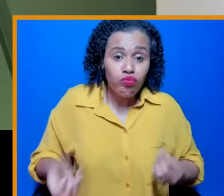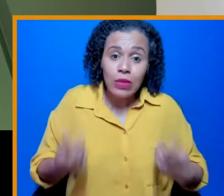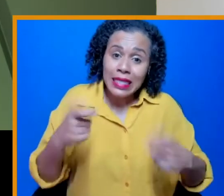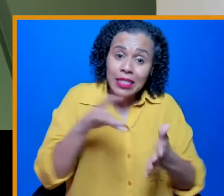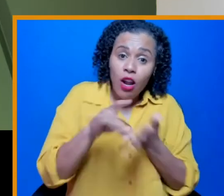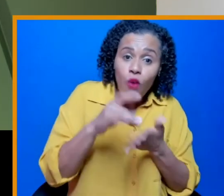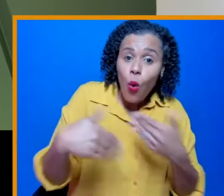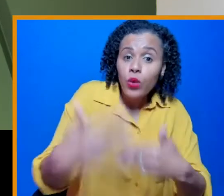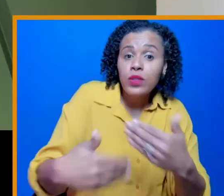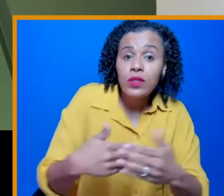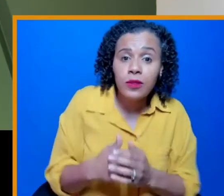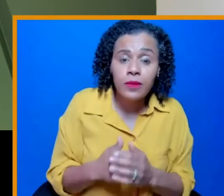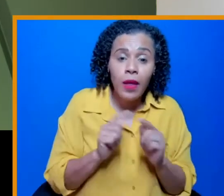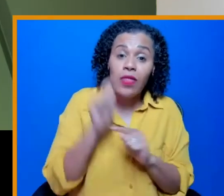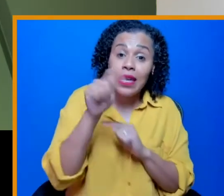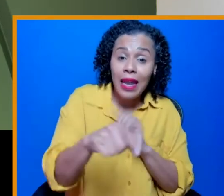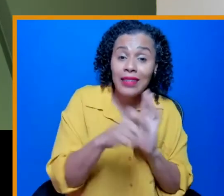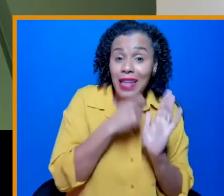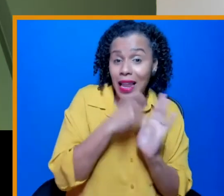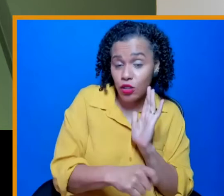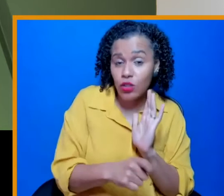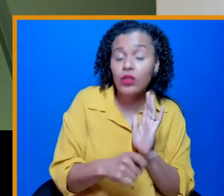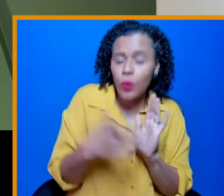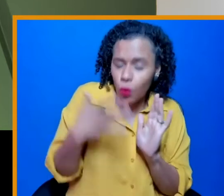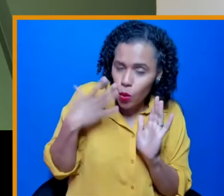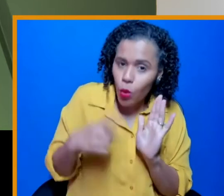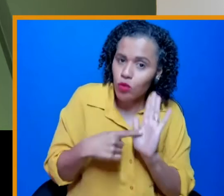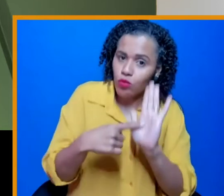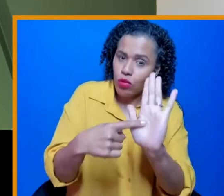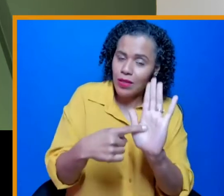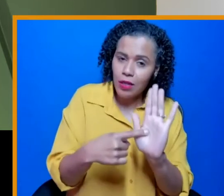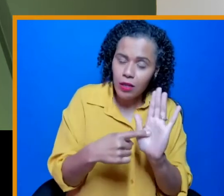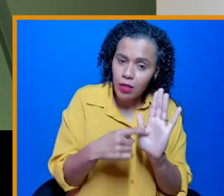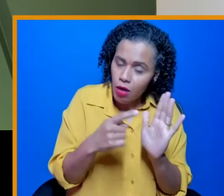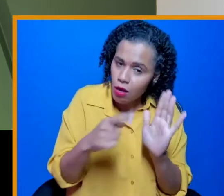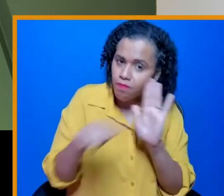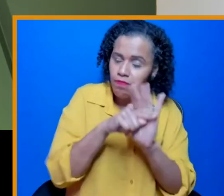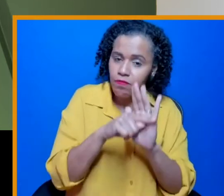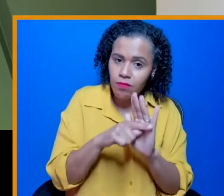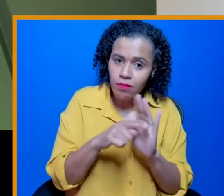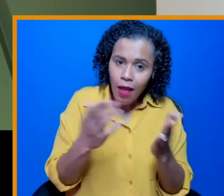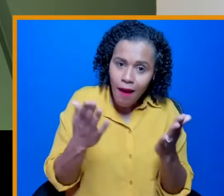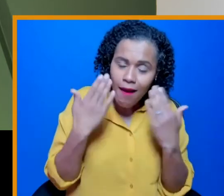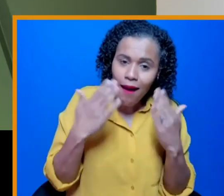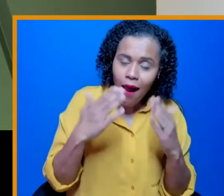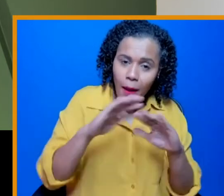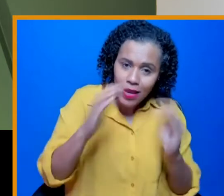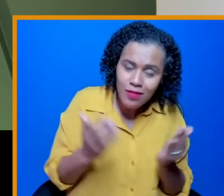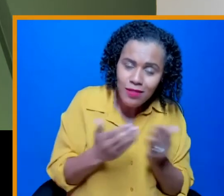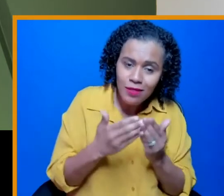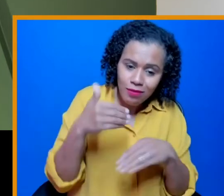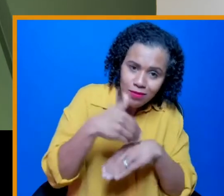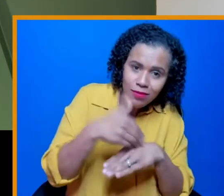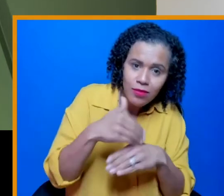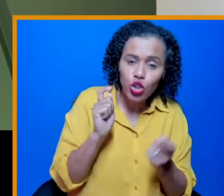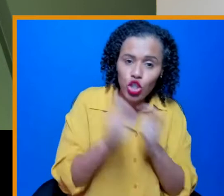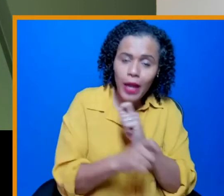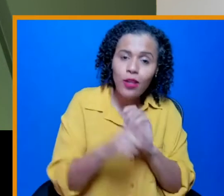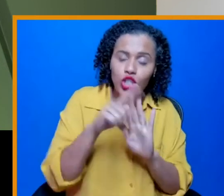At the next election, we're going to want to present a radical climate change agenda, a programme for better services, and a less